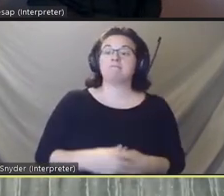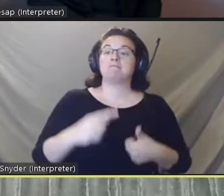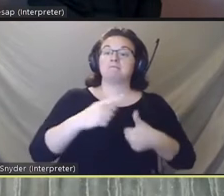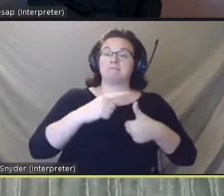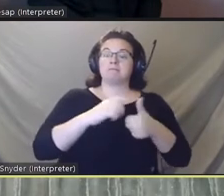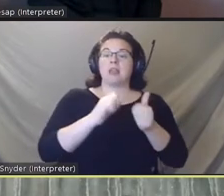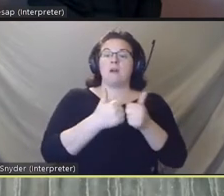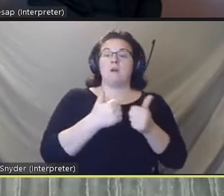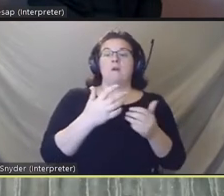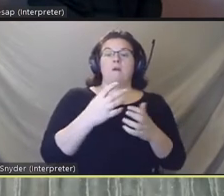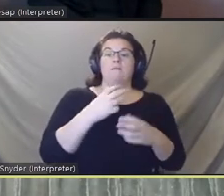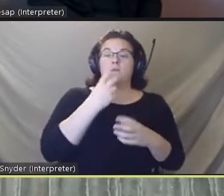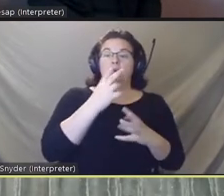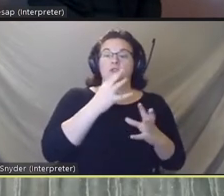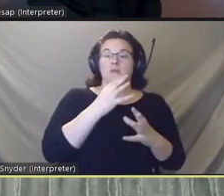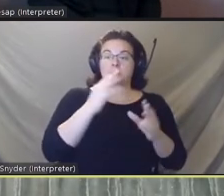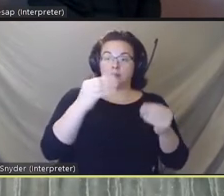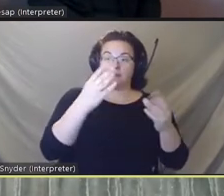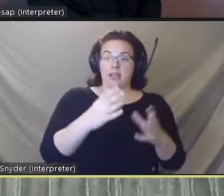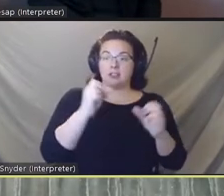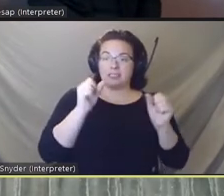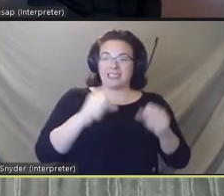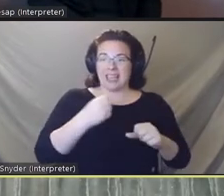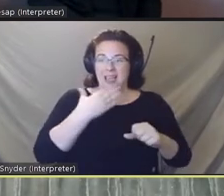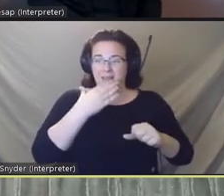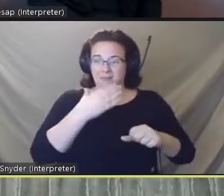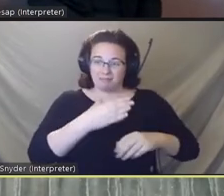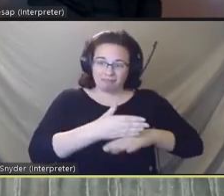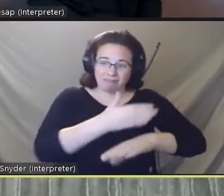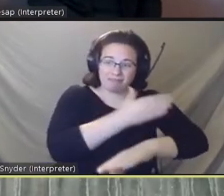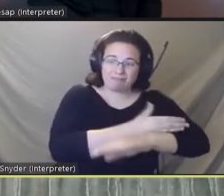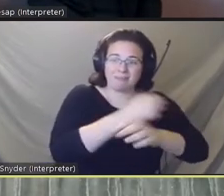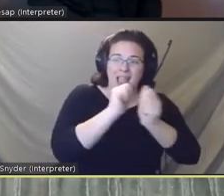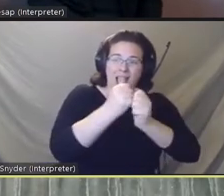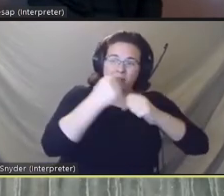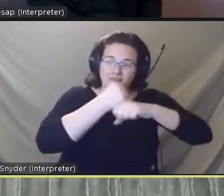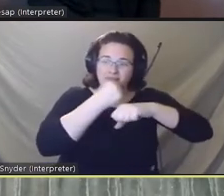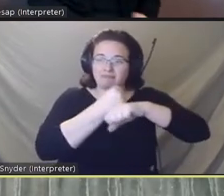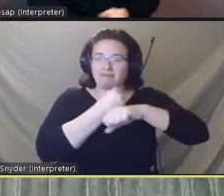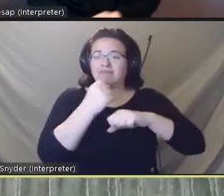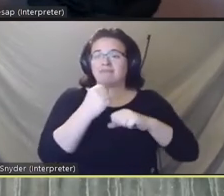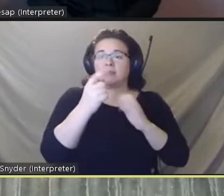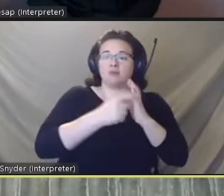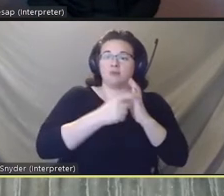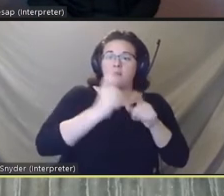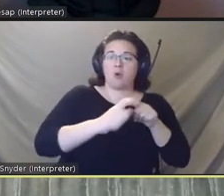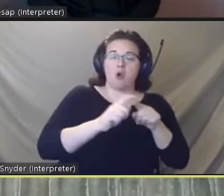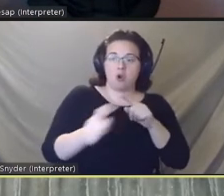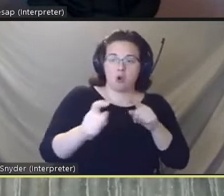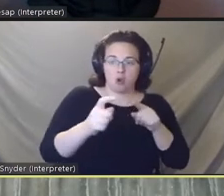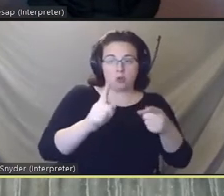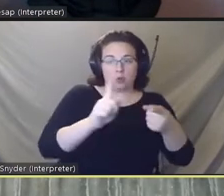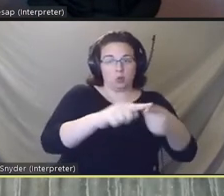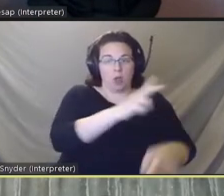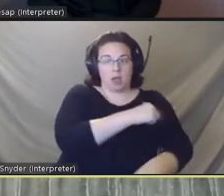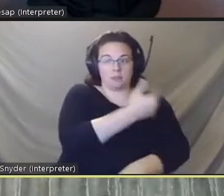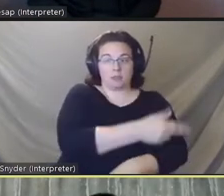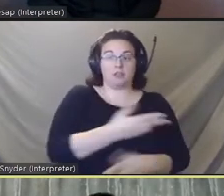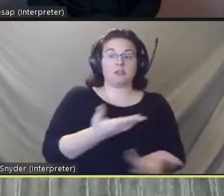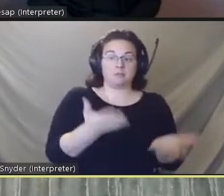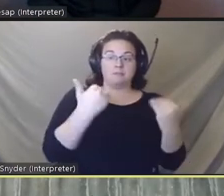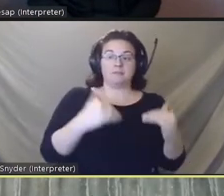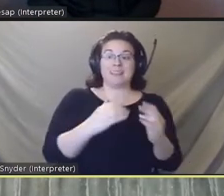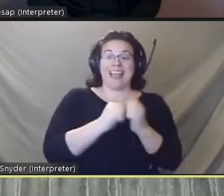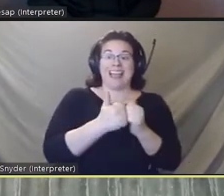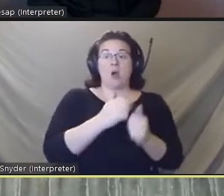providers can better combat unlawful robocalls made to hospitals, how hospitals can better protect